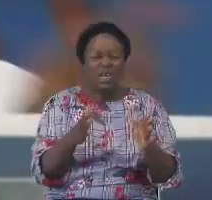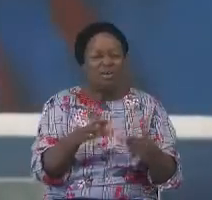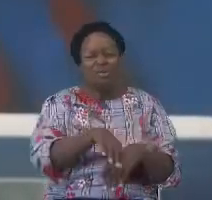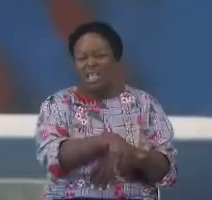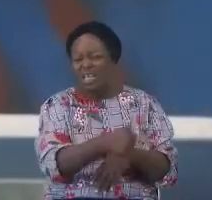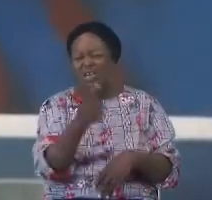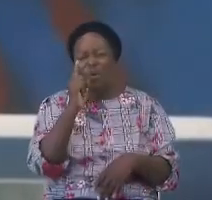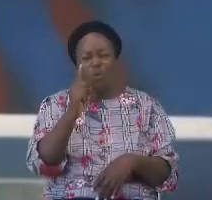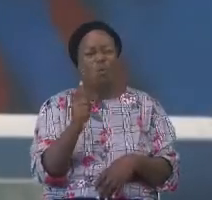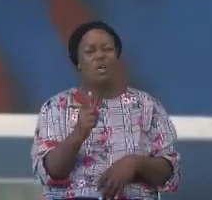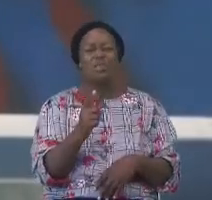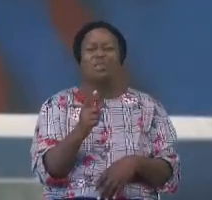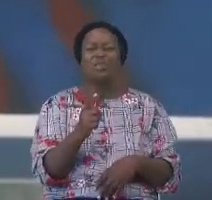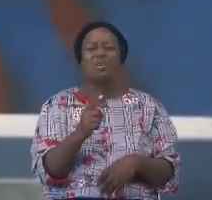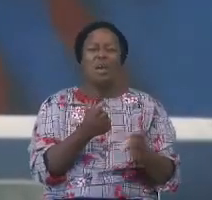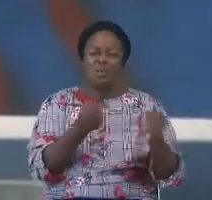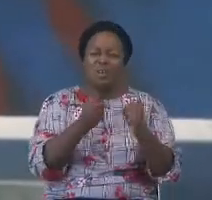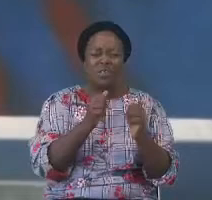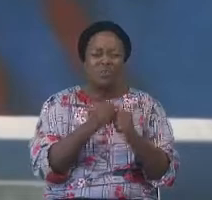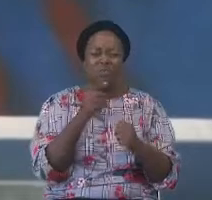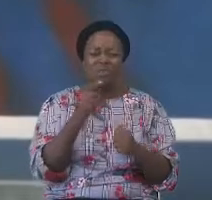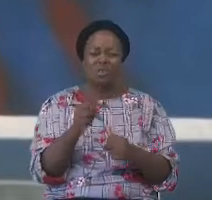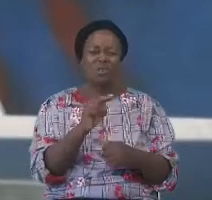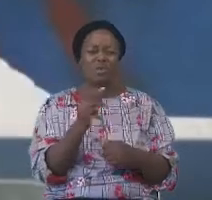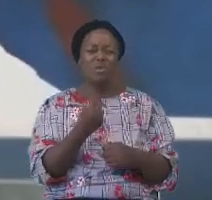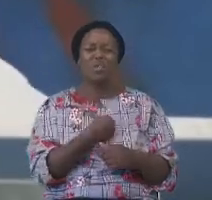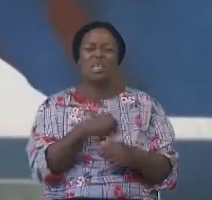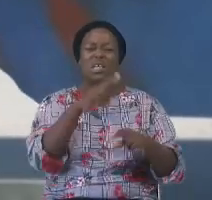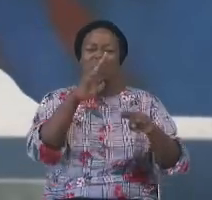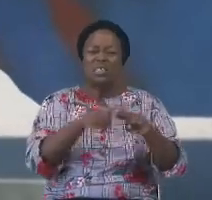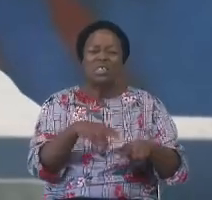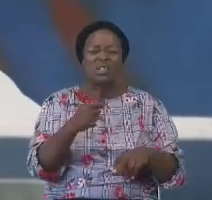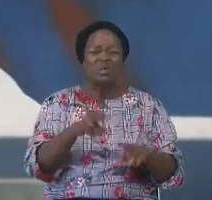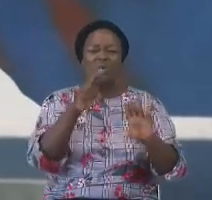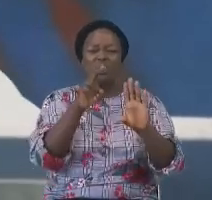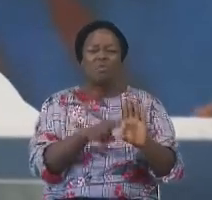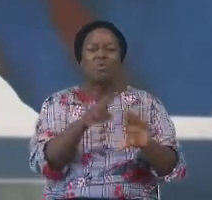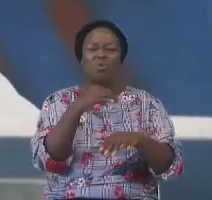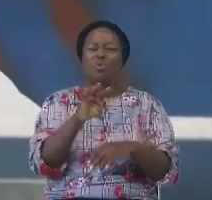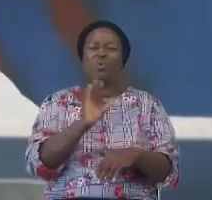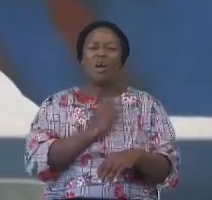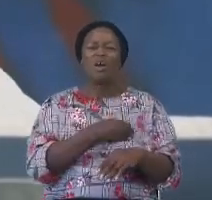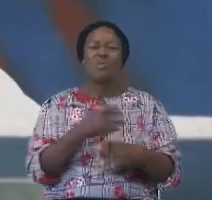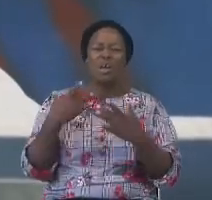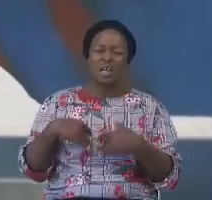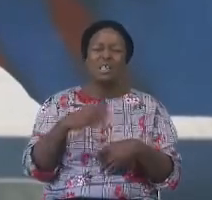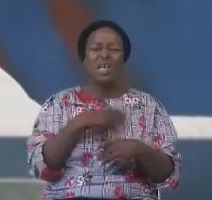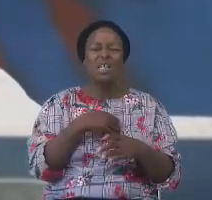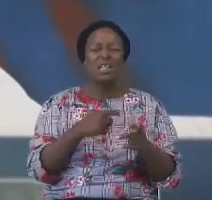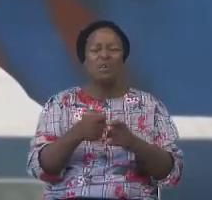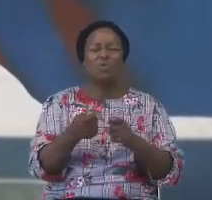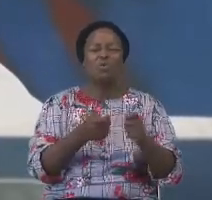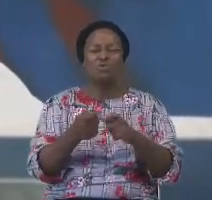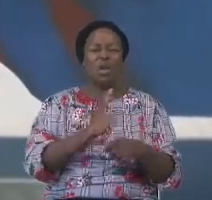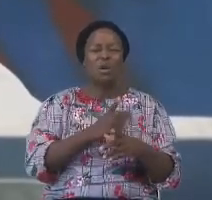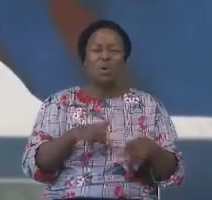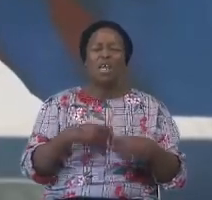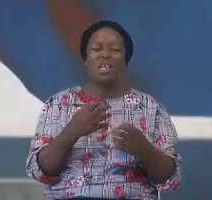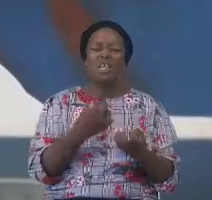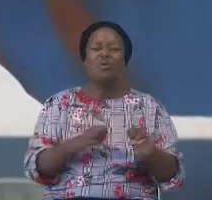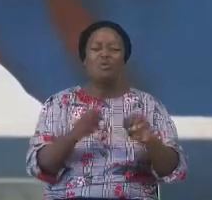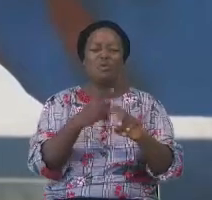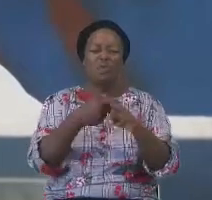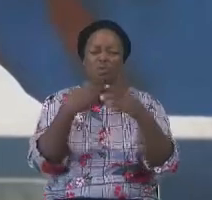lives and reign without any rival sit on the throne of our heart and